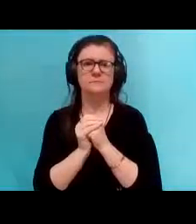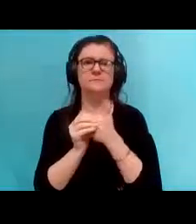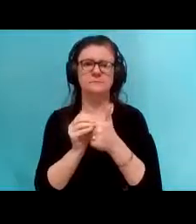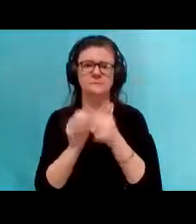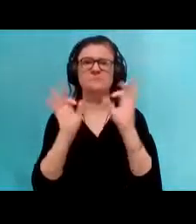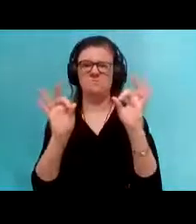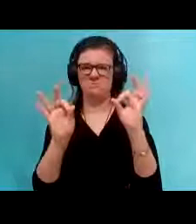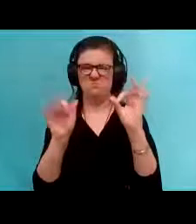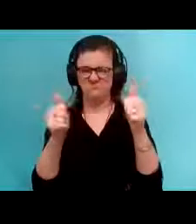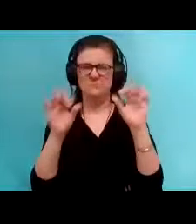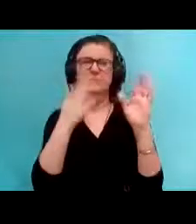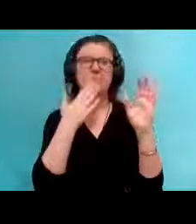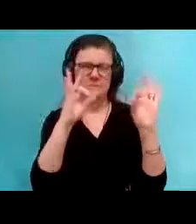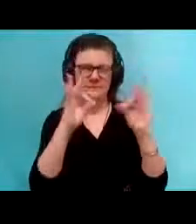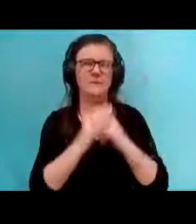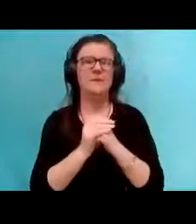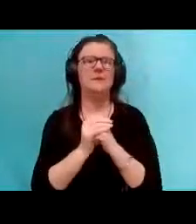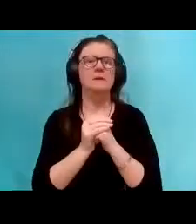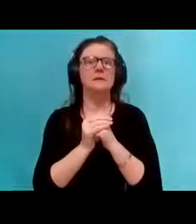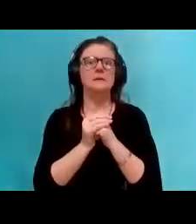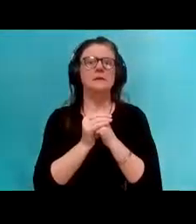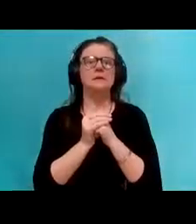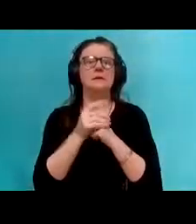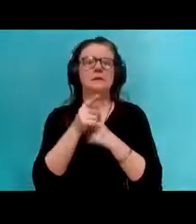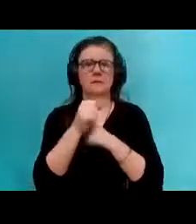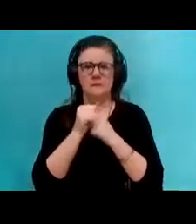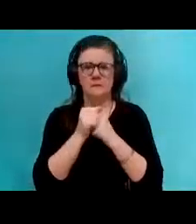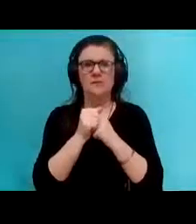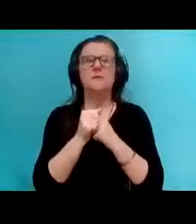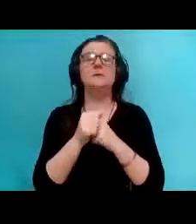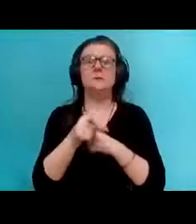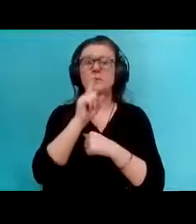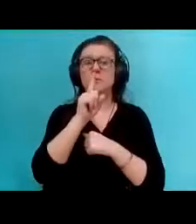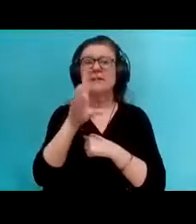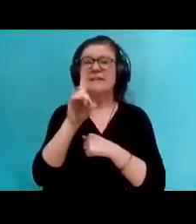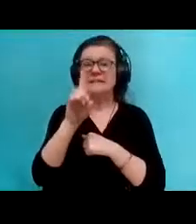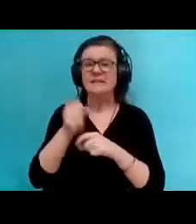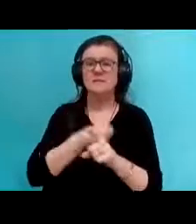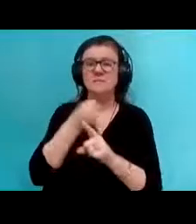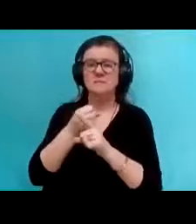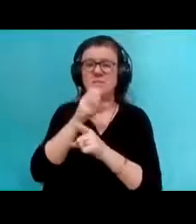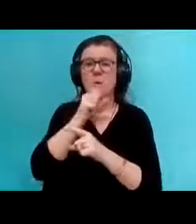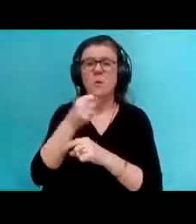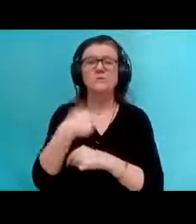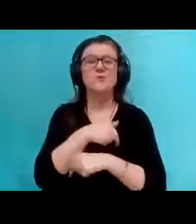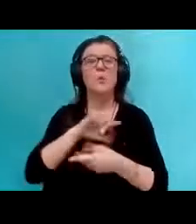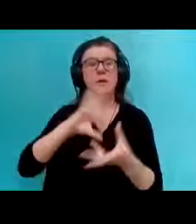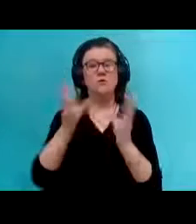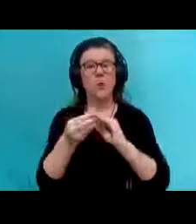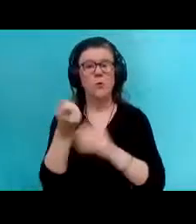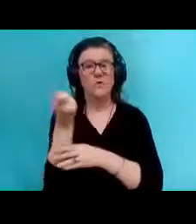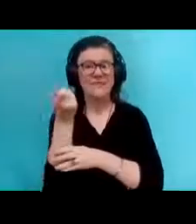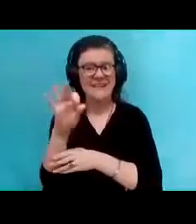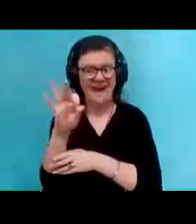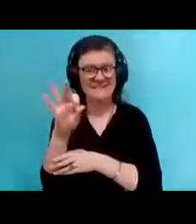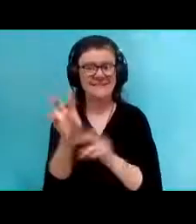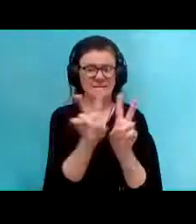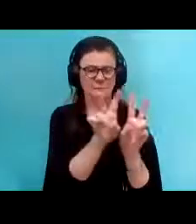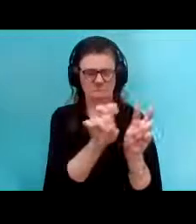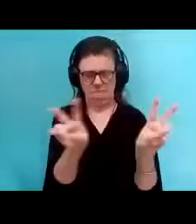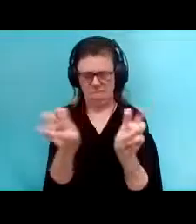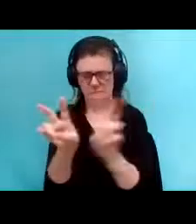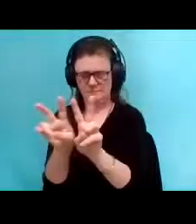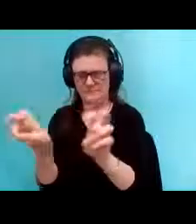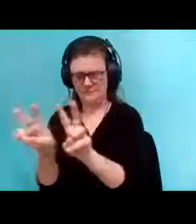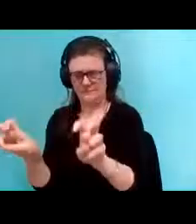Perfect, this is the one. Okay. So yes, COVID-19 is a proportionate impact on older people. We conducted 19 rapid needs assessments between May and August of last year and